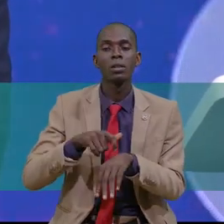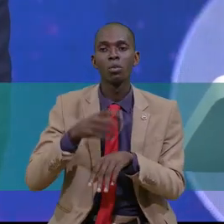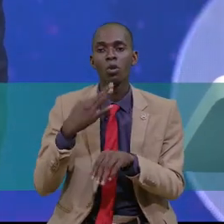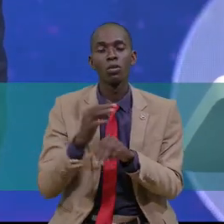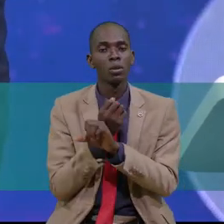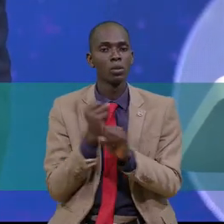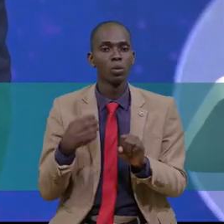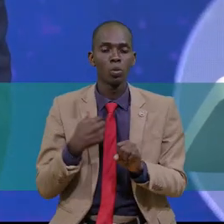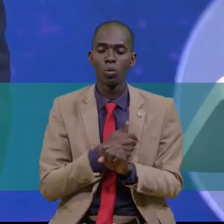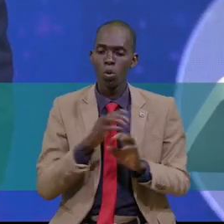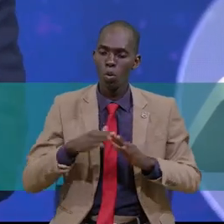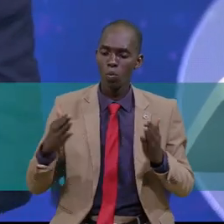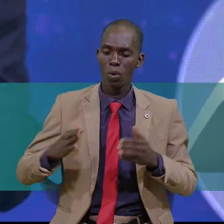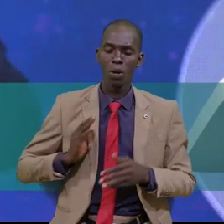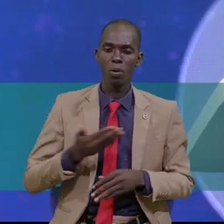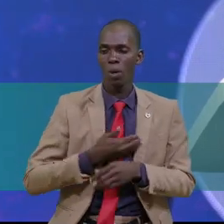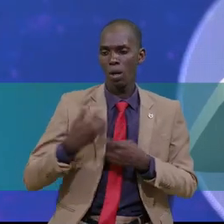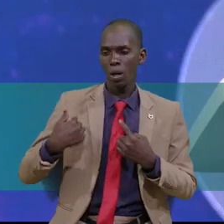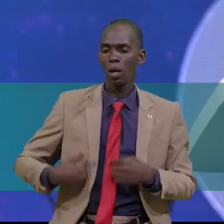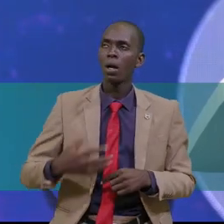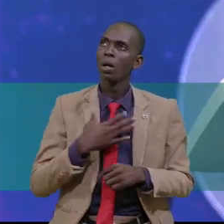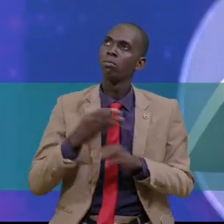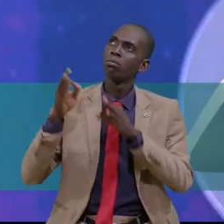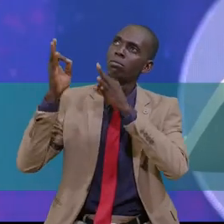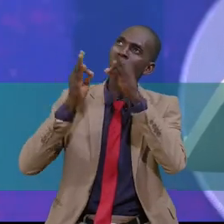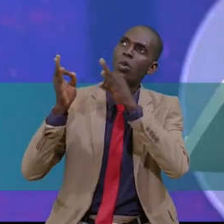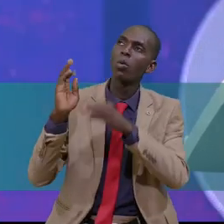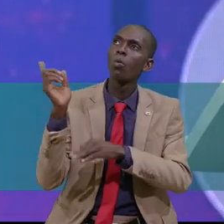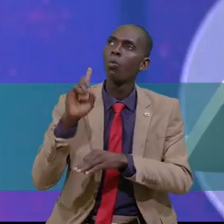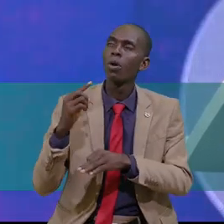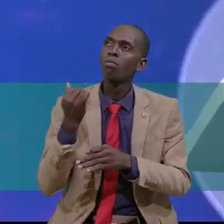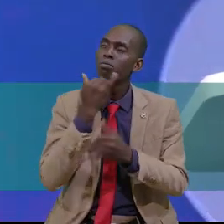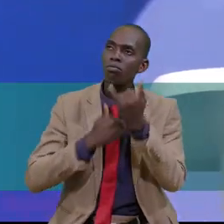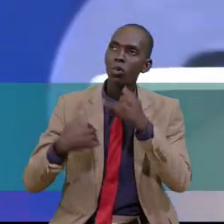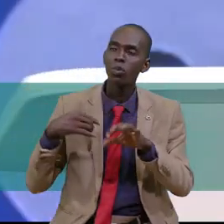tell him where we have been, what we have done. We hide nothing.